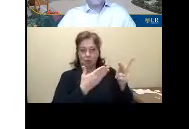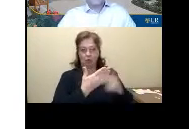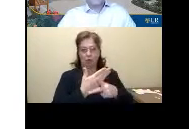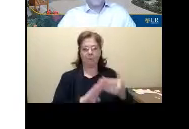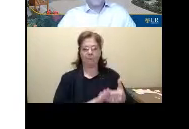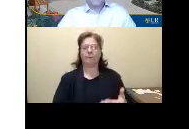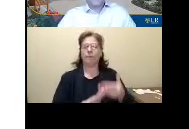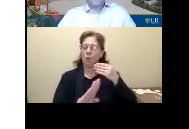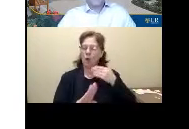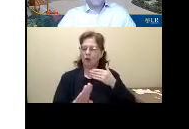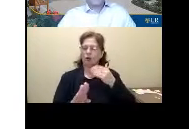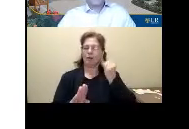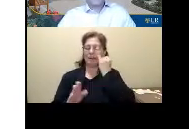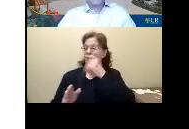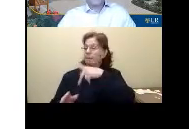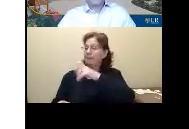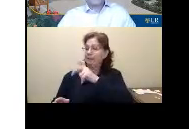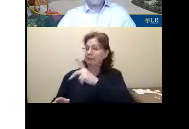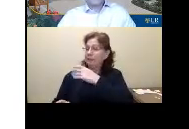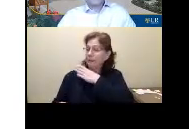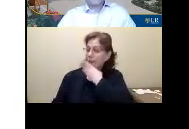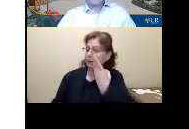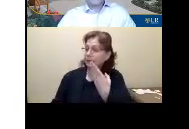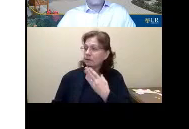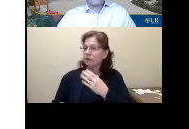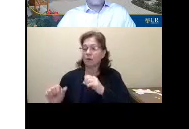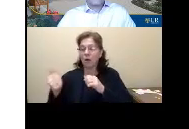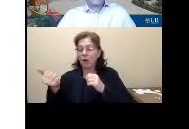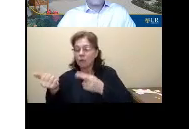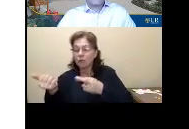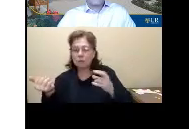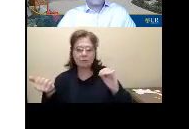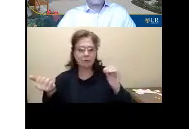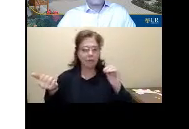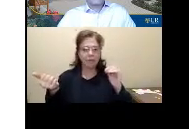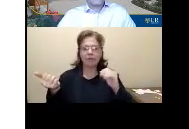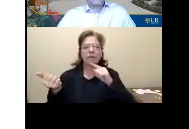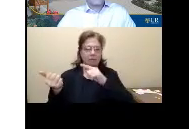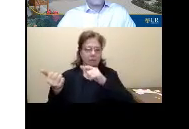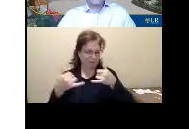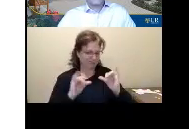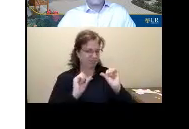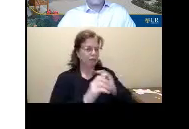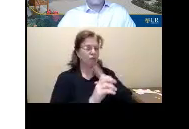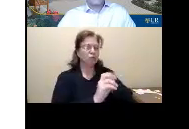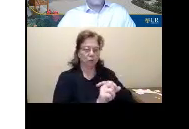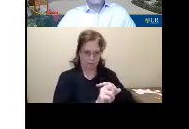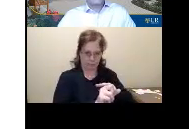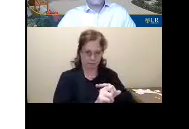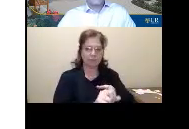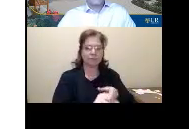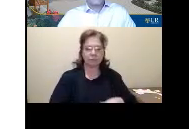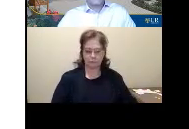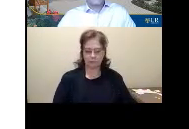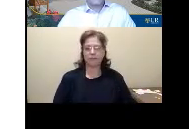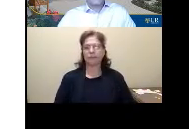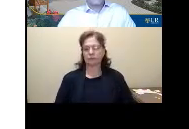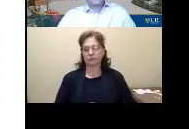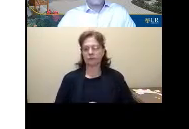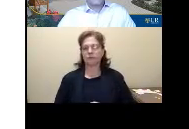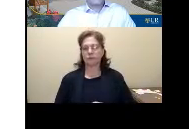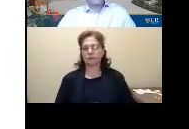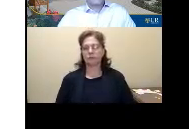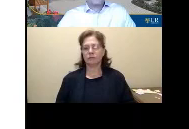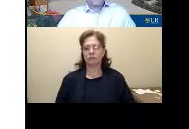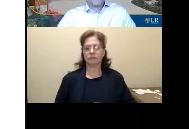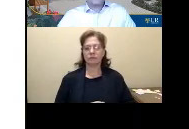if they have no primary care provider or other resources to assist them in the decision program, in the decision process or obtaining an